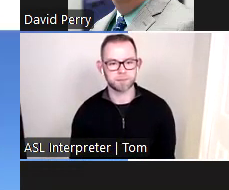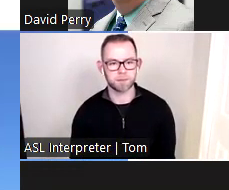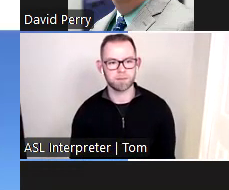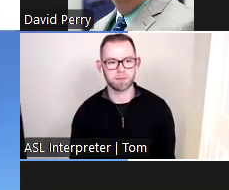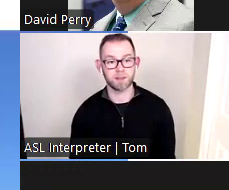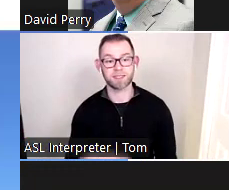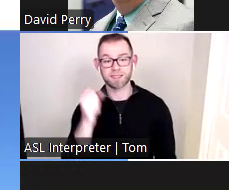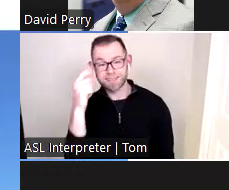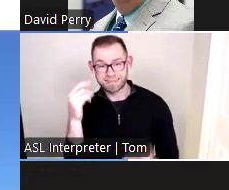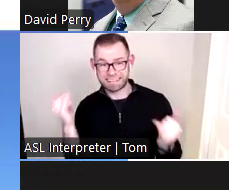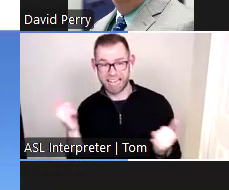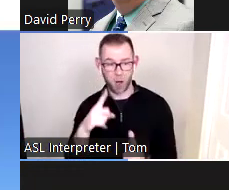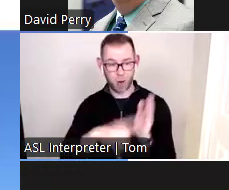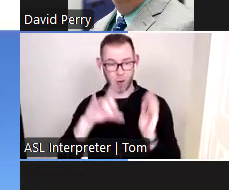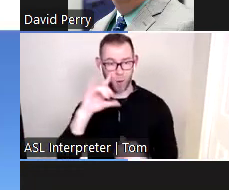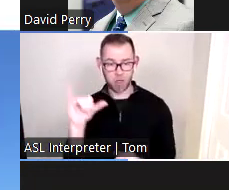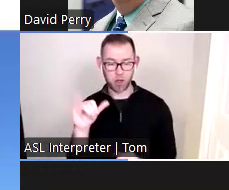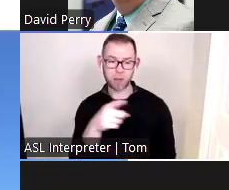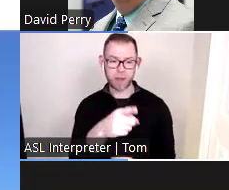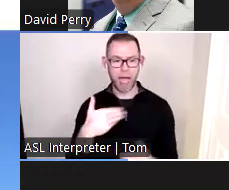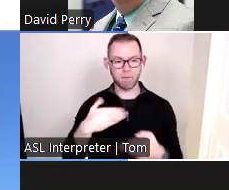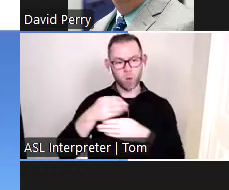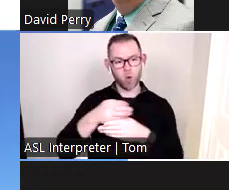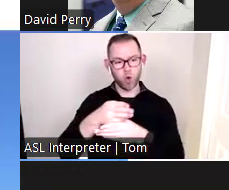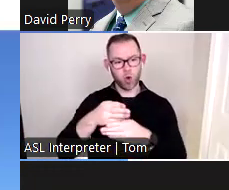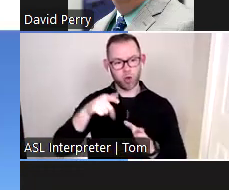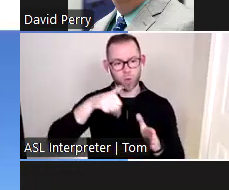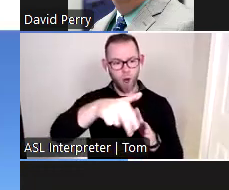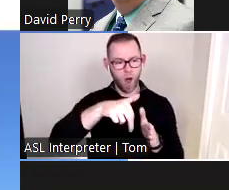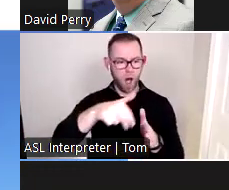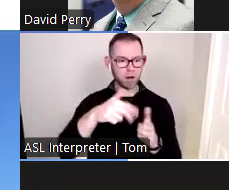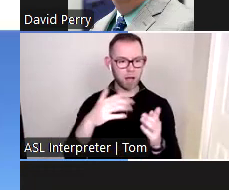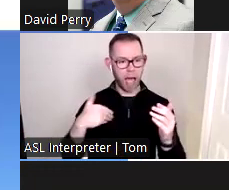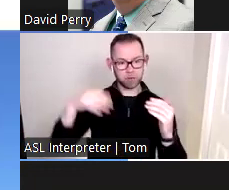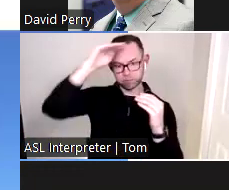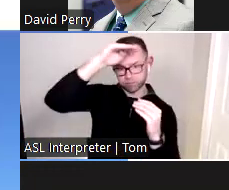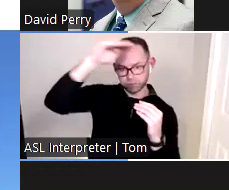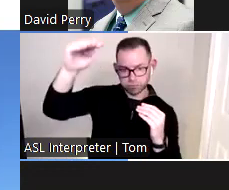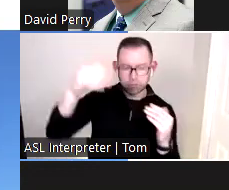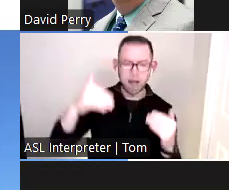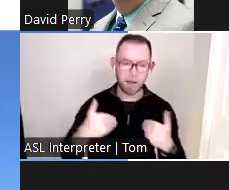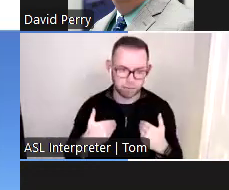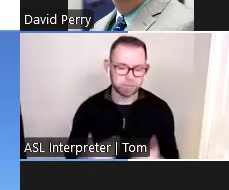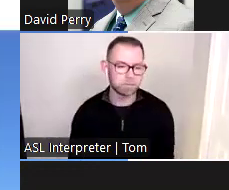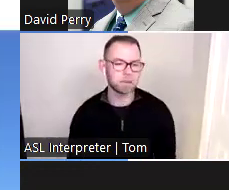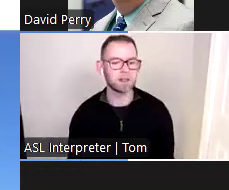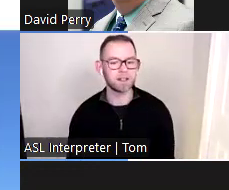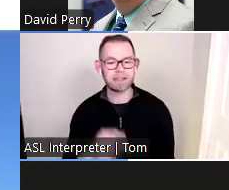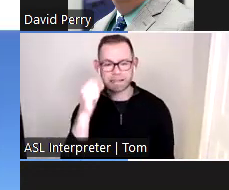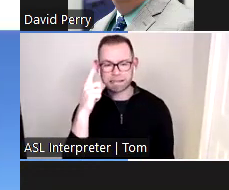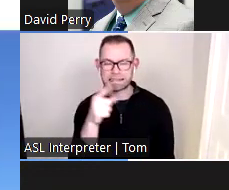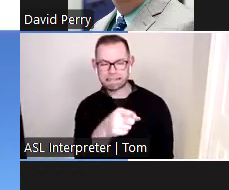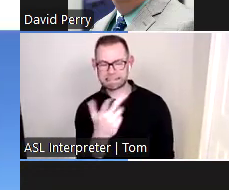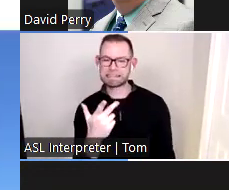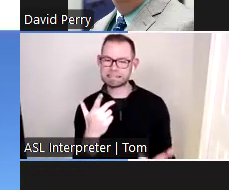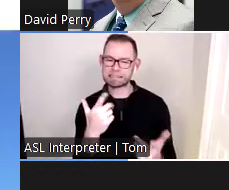The existing ferry dock has a wooden walkway that is covered that is starting to deteriorate.